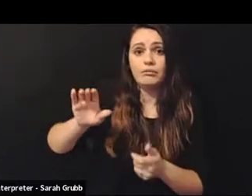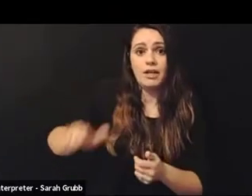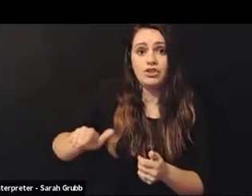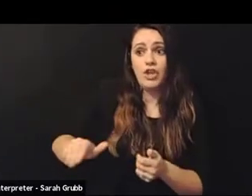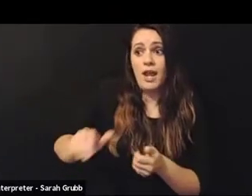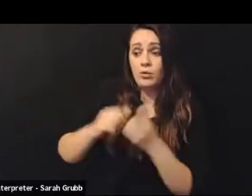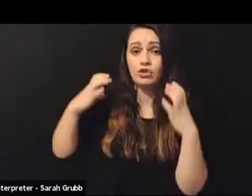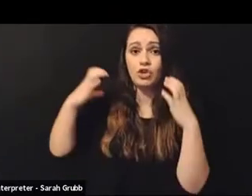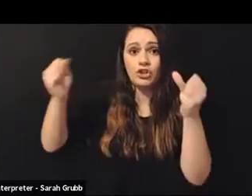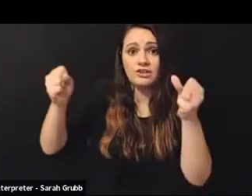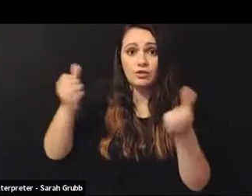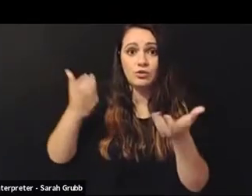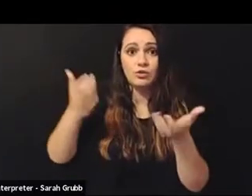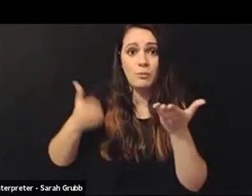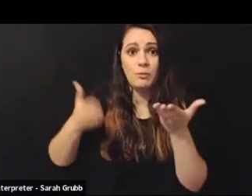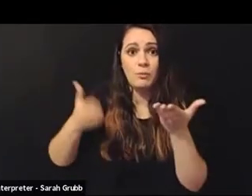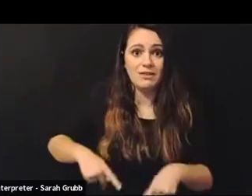need.